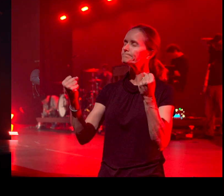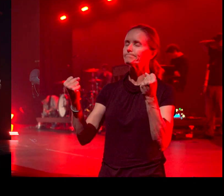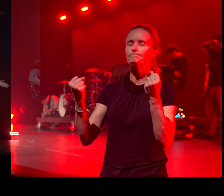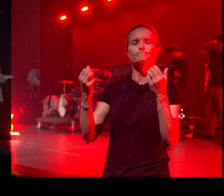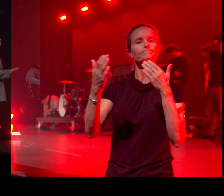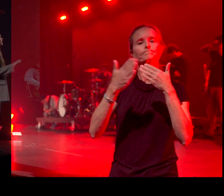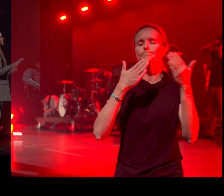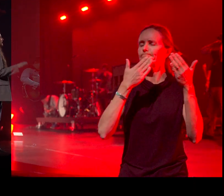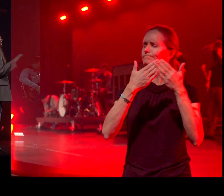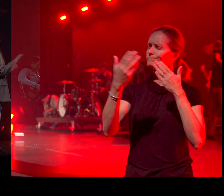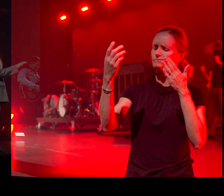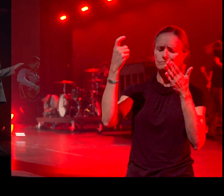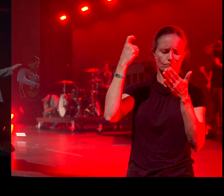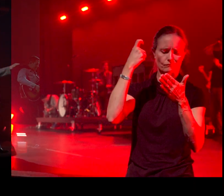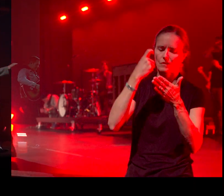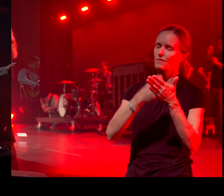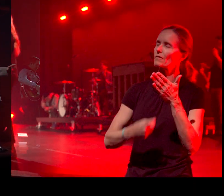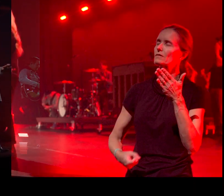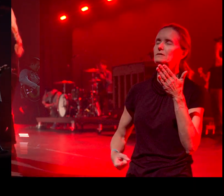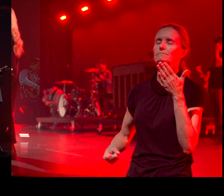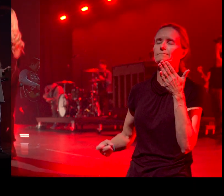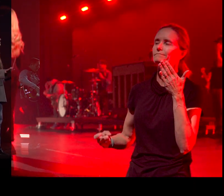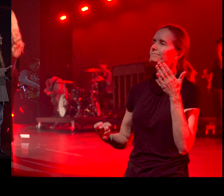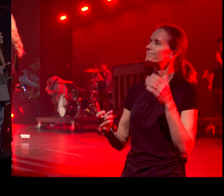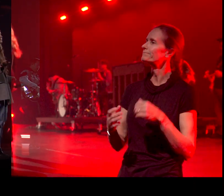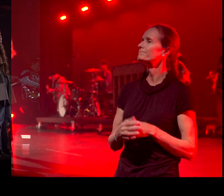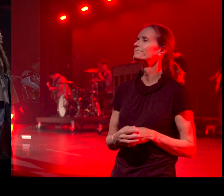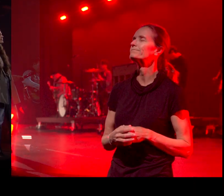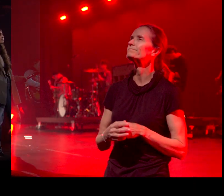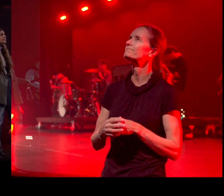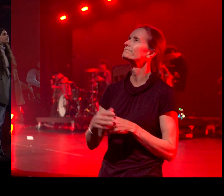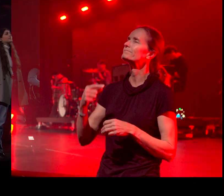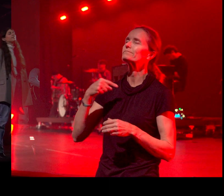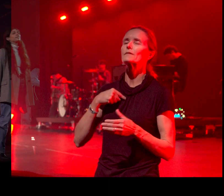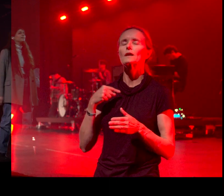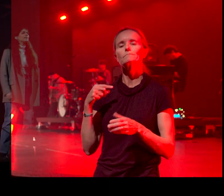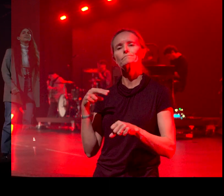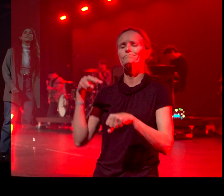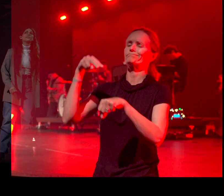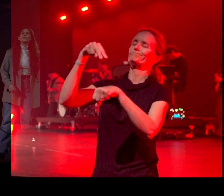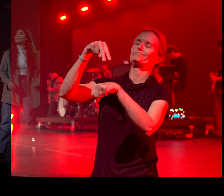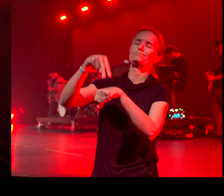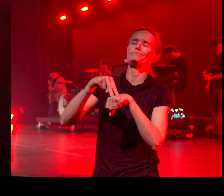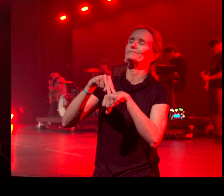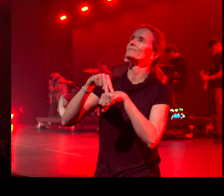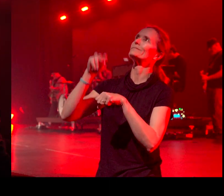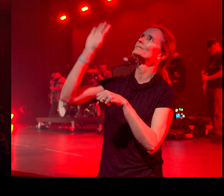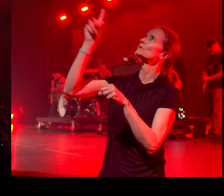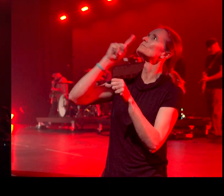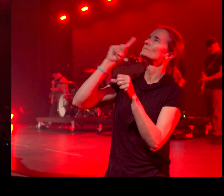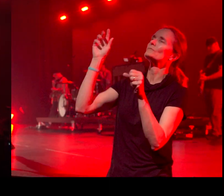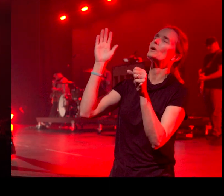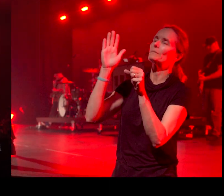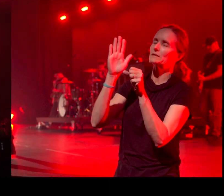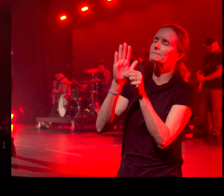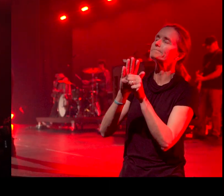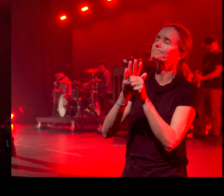confidence. Whatever may come, whatever the cost, I'm standing tall on